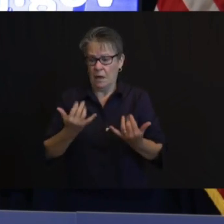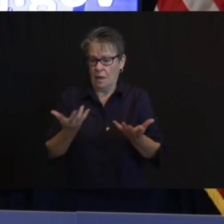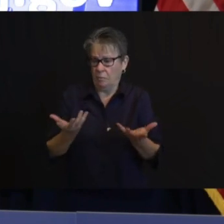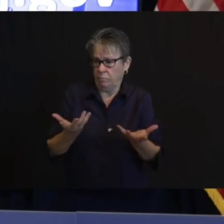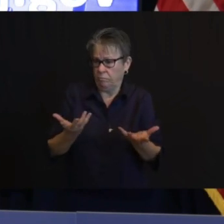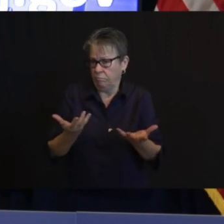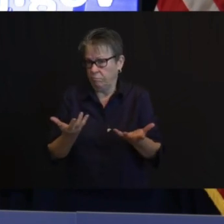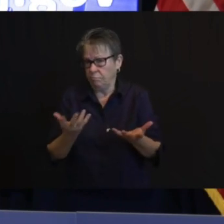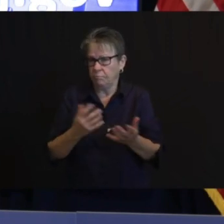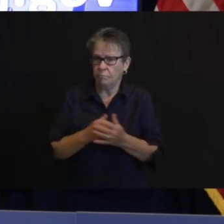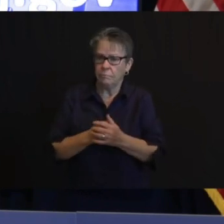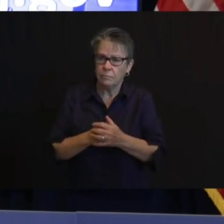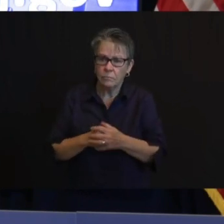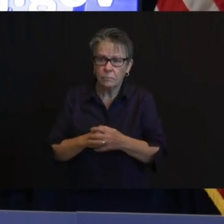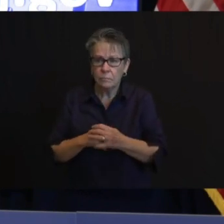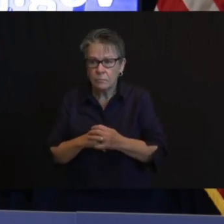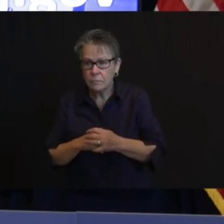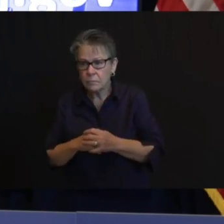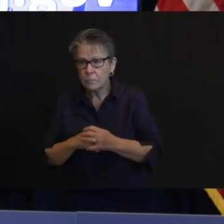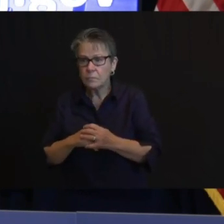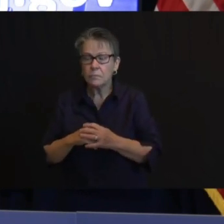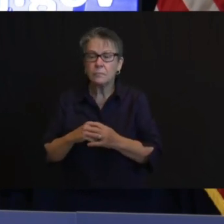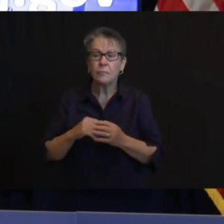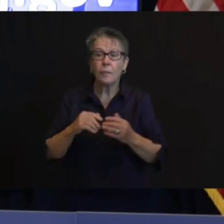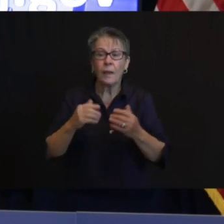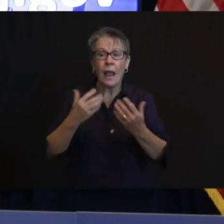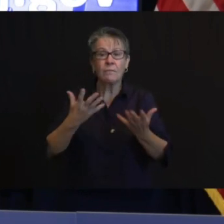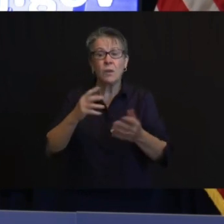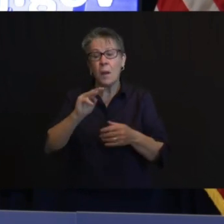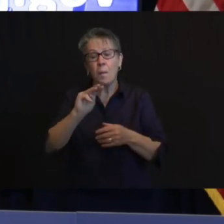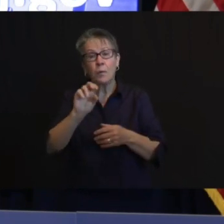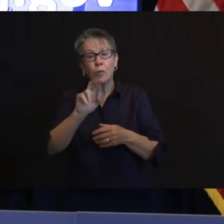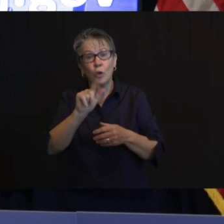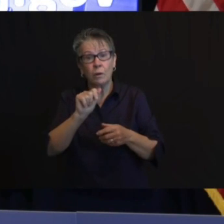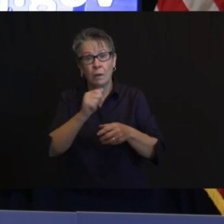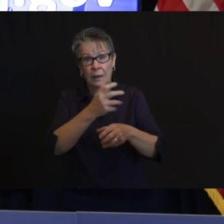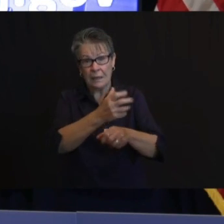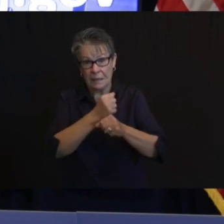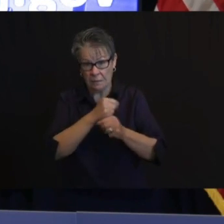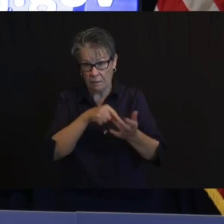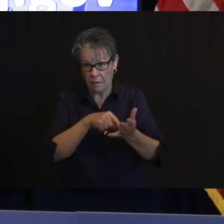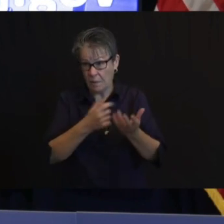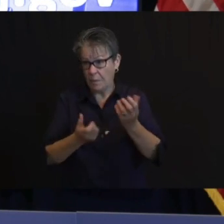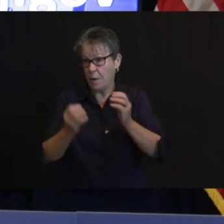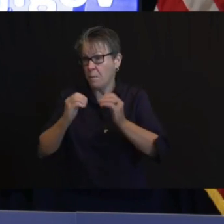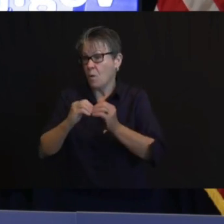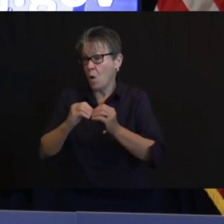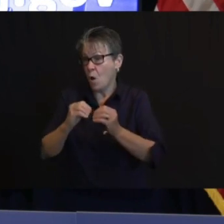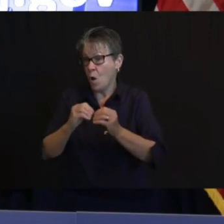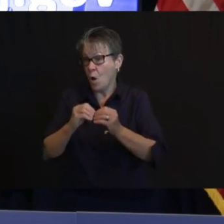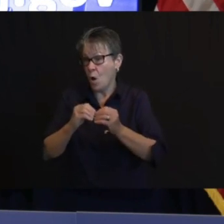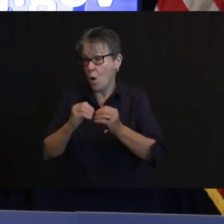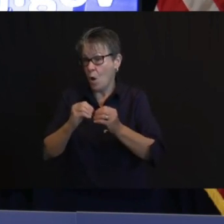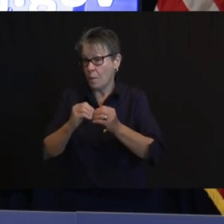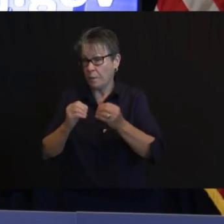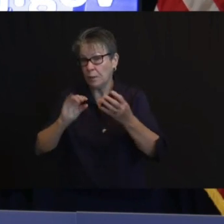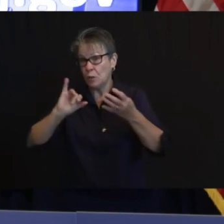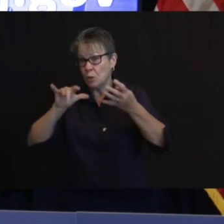There will be more, but we have heard that by the end of January, we should get on a rolling